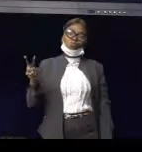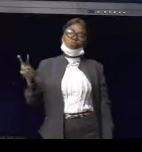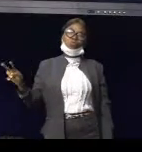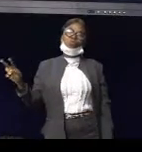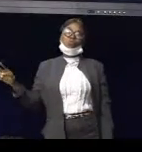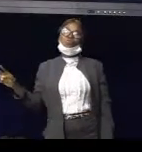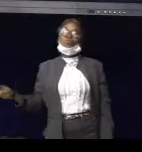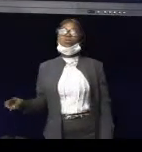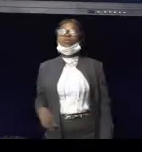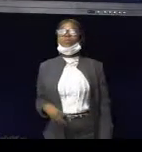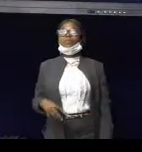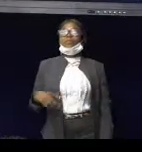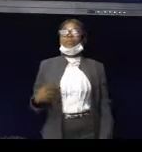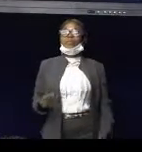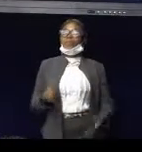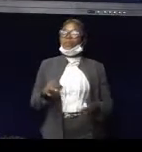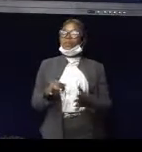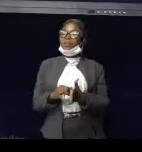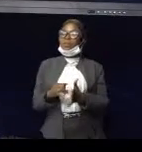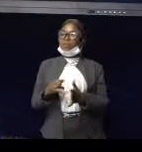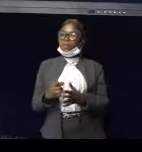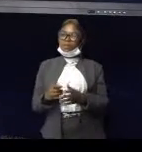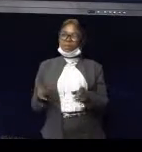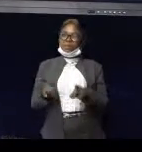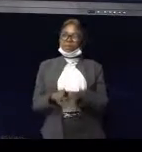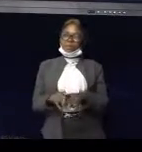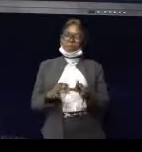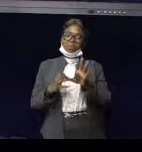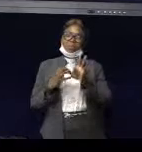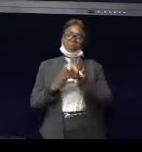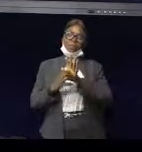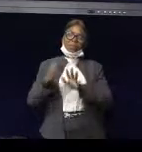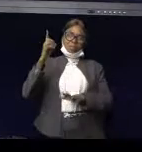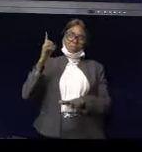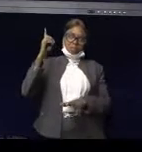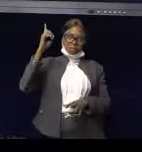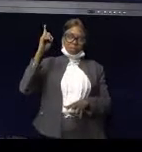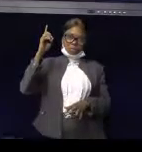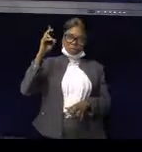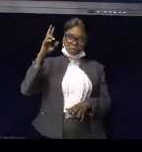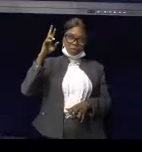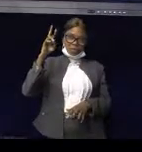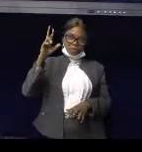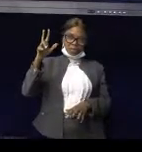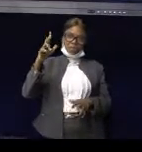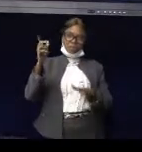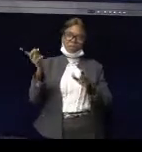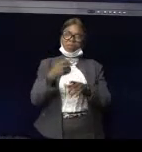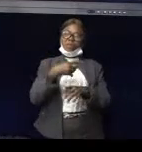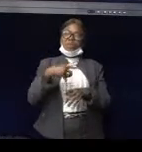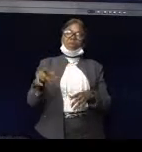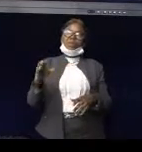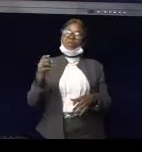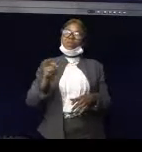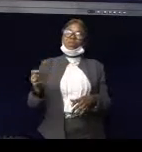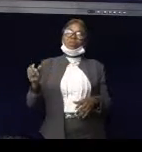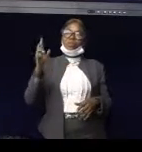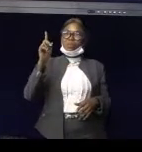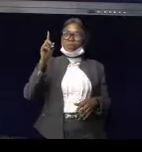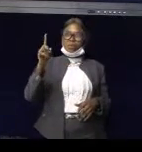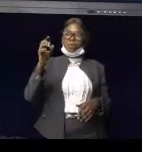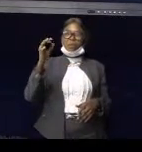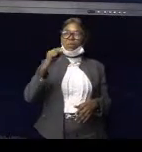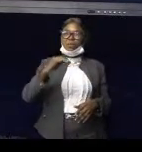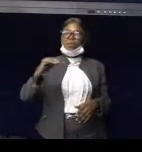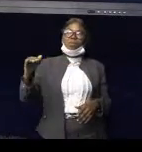0.222222, and it continues like that. The numerator being 2. The same thing with 3/9. But 3/9 is also 1/3. And that is why the